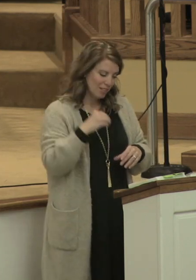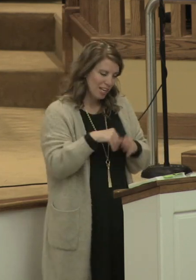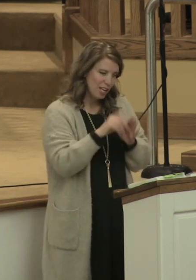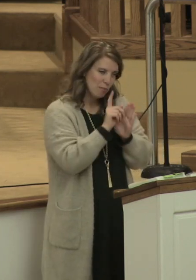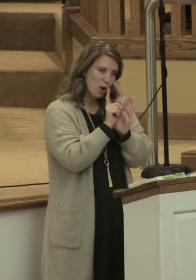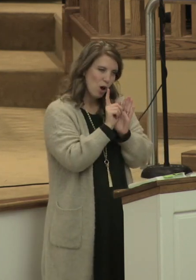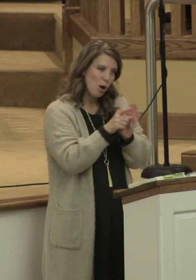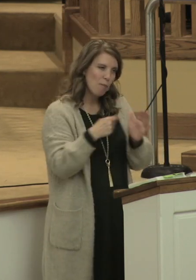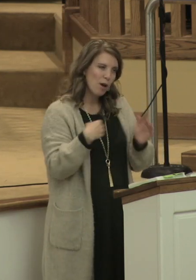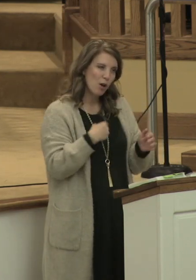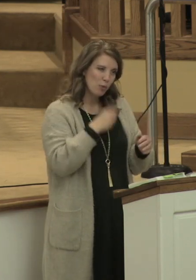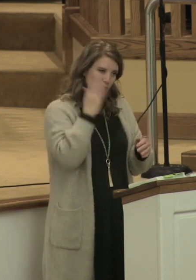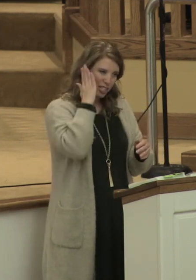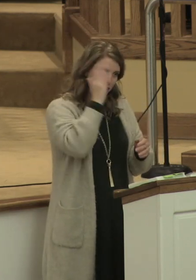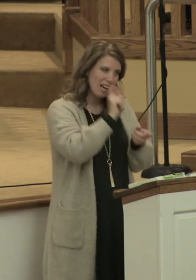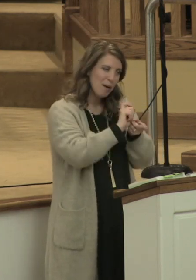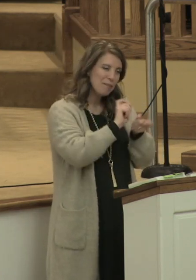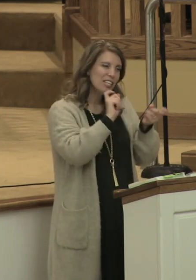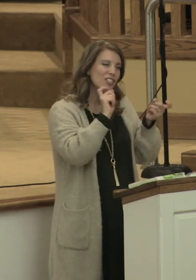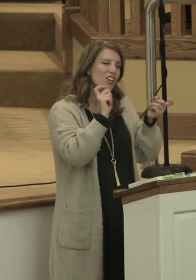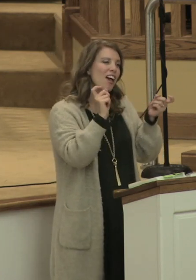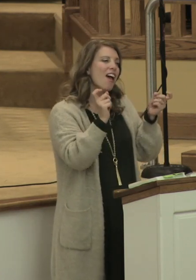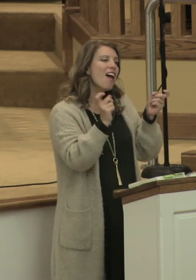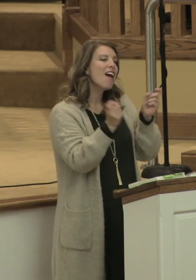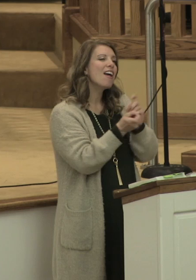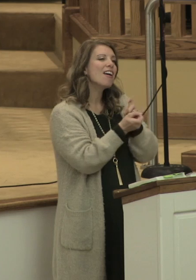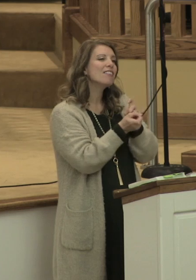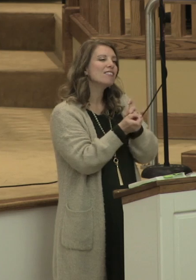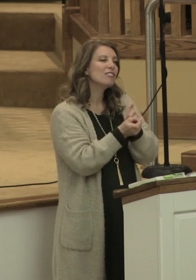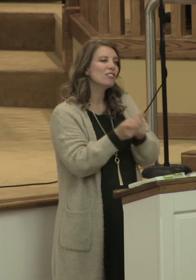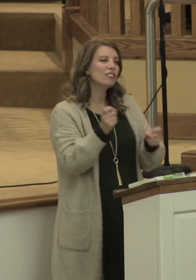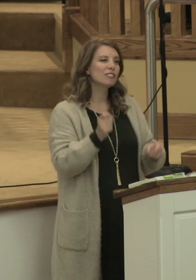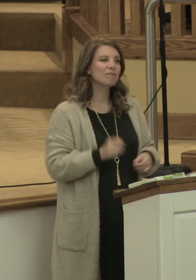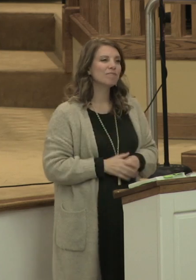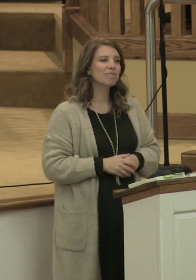grace. In a moment we shall be